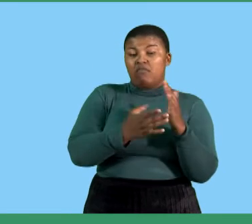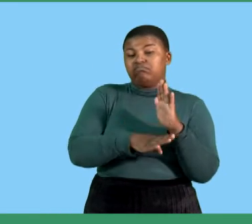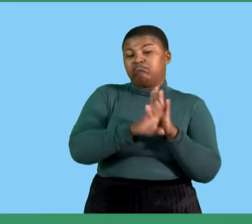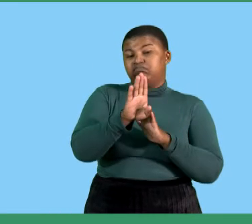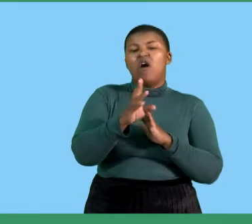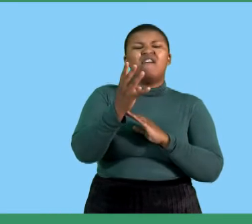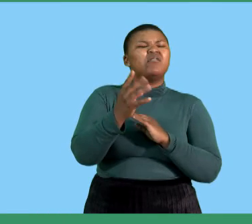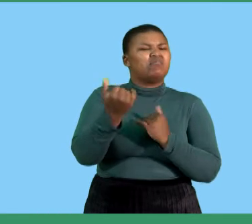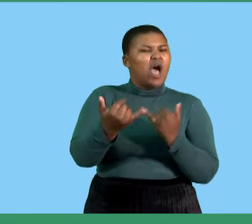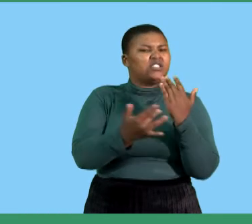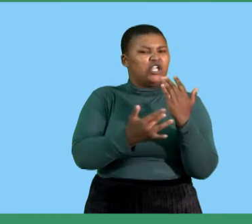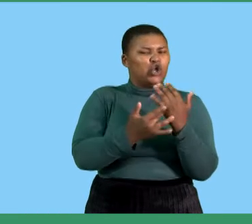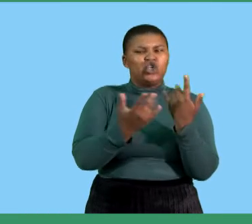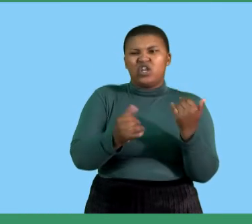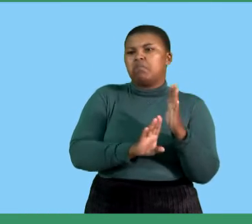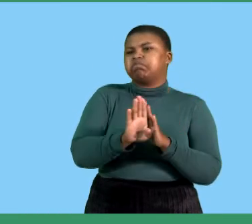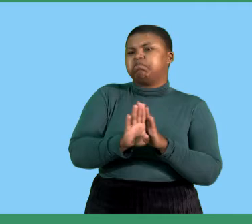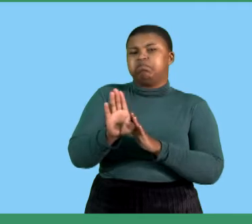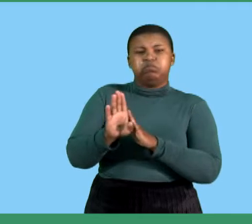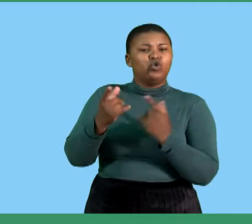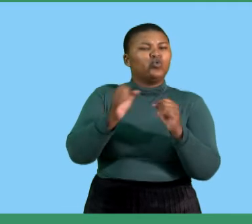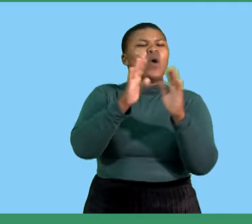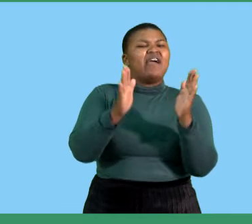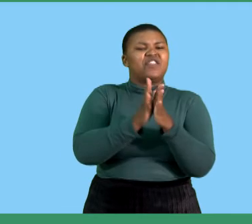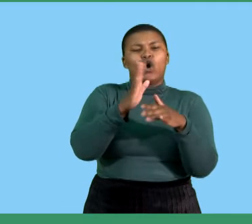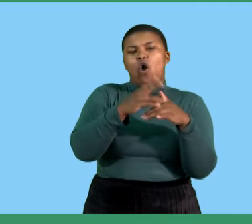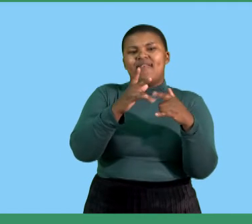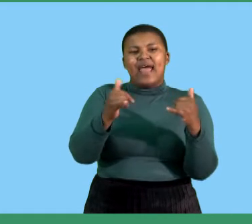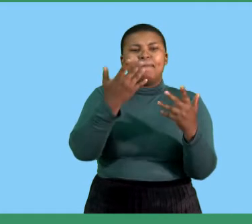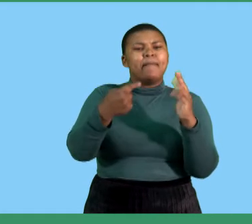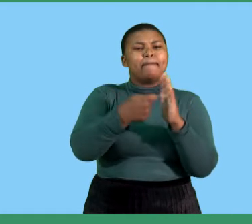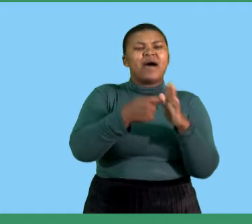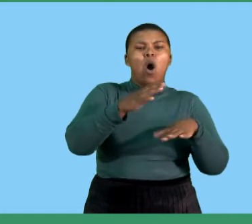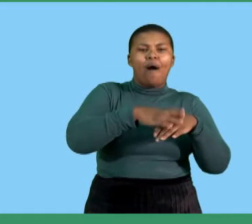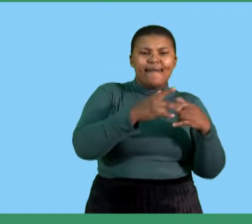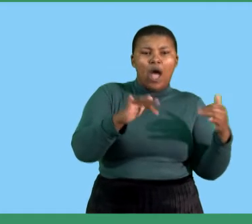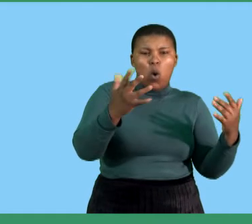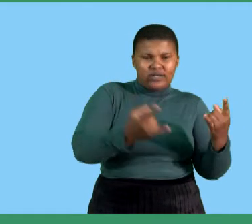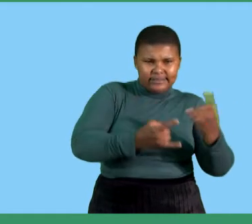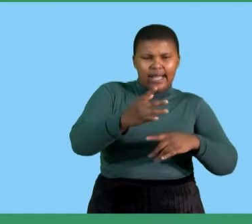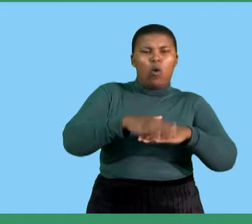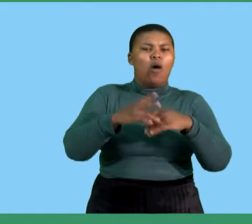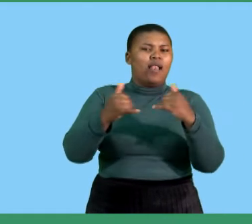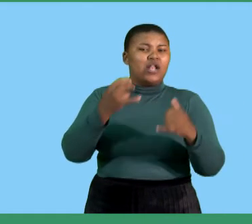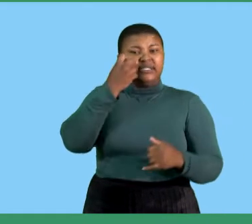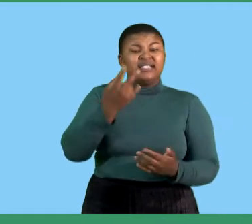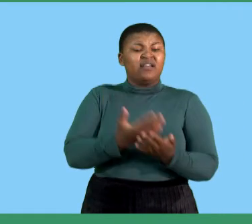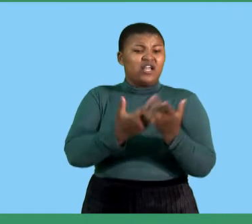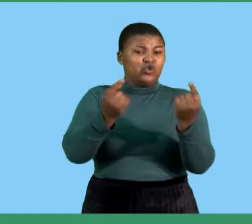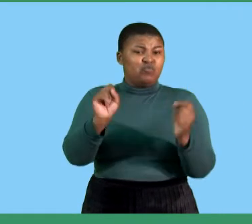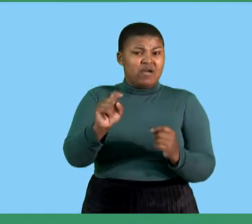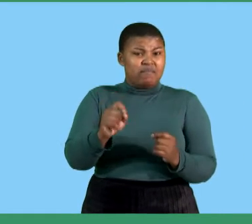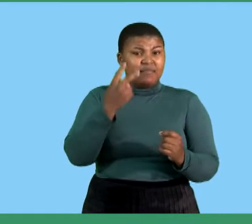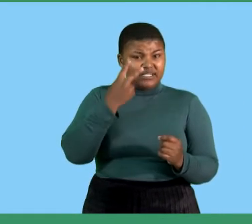industrial revolution, things are done electronically. Maybe you're buying online, maybe, or selling online. So that can be done. So that is your place